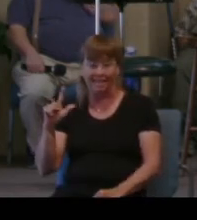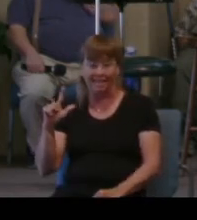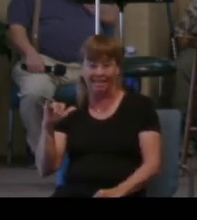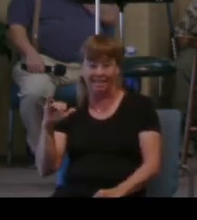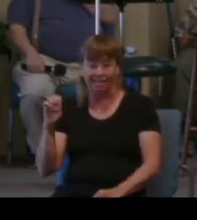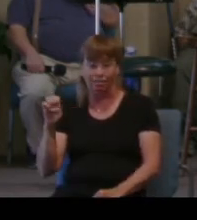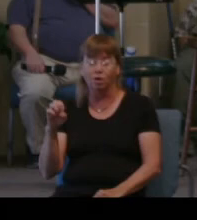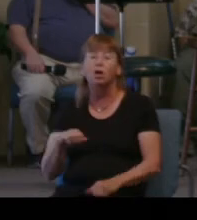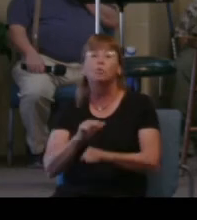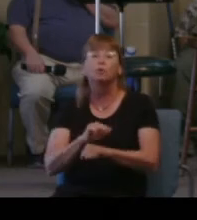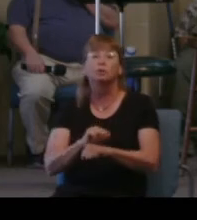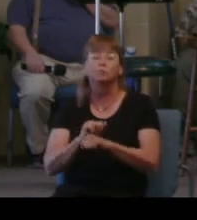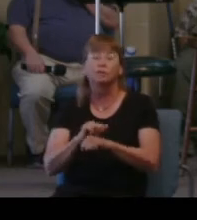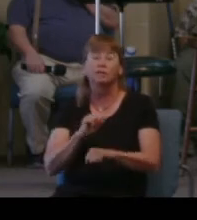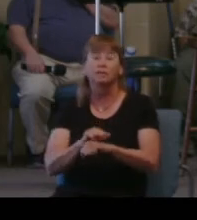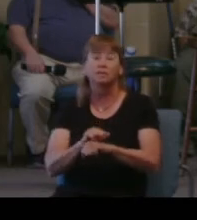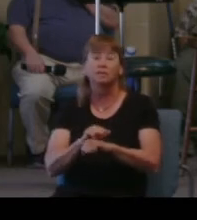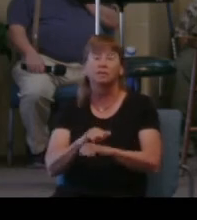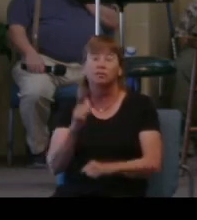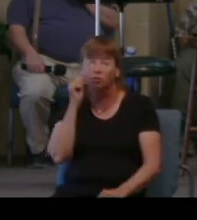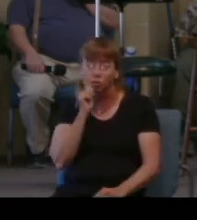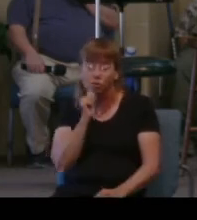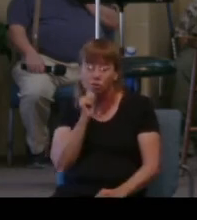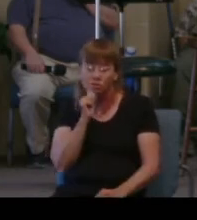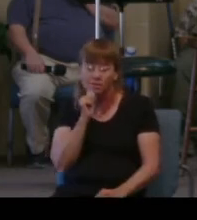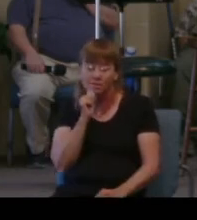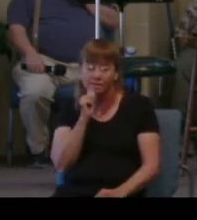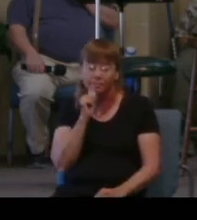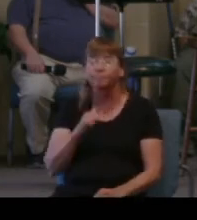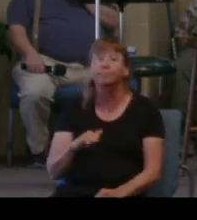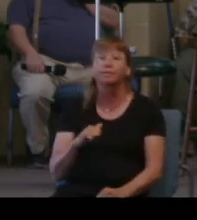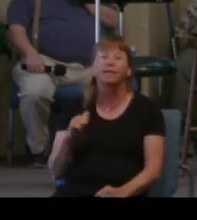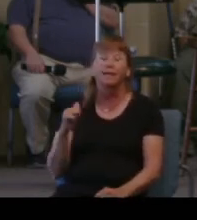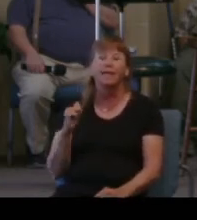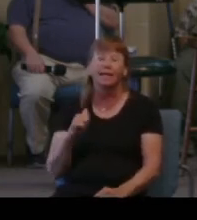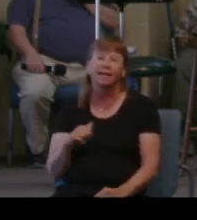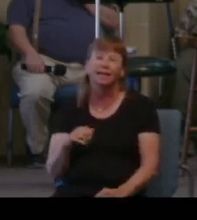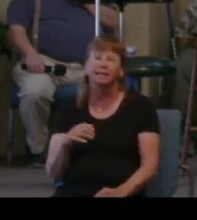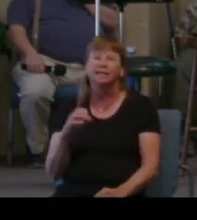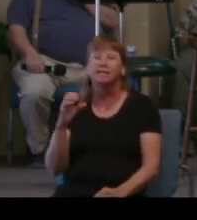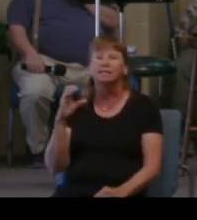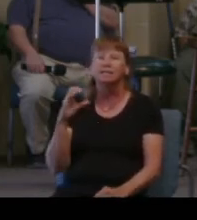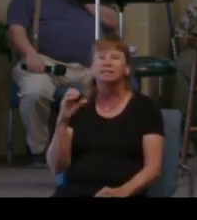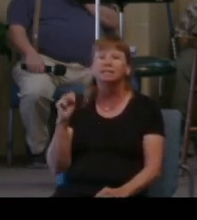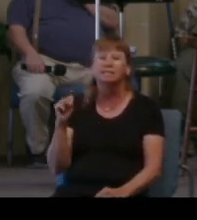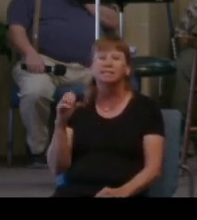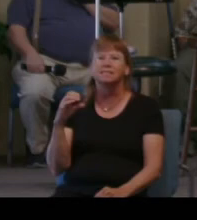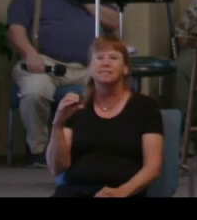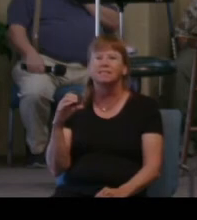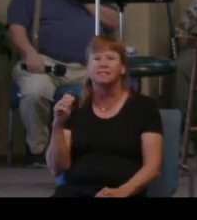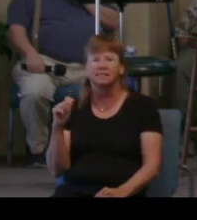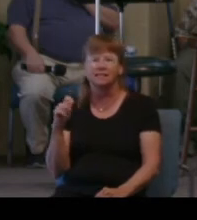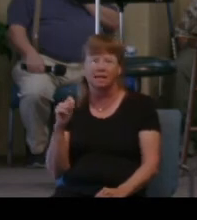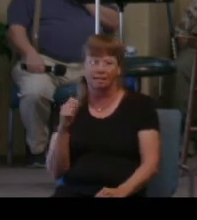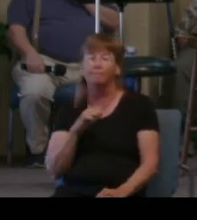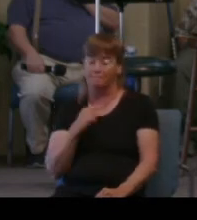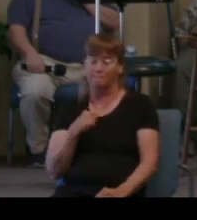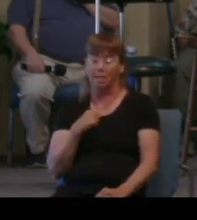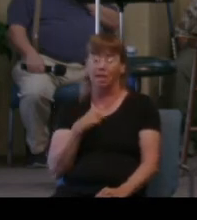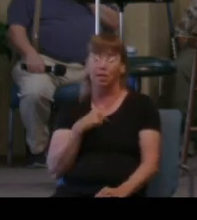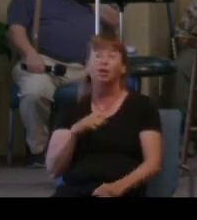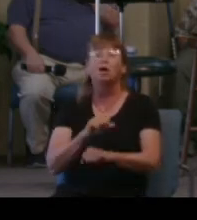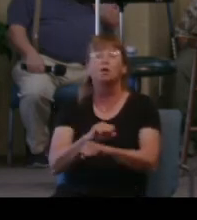questions and challenge them and press them into God and lead them deeper into his trust and who he is, so that they can then take that and begin